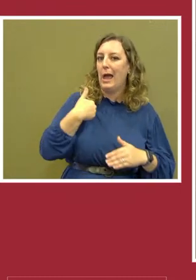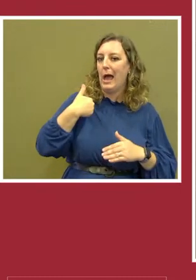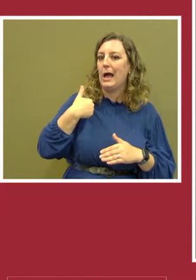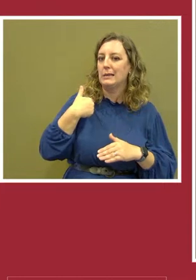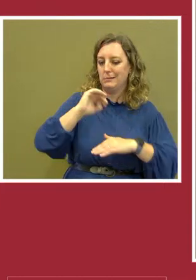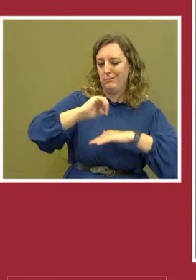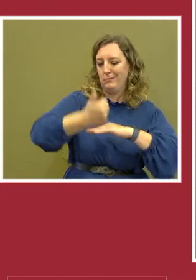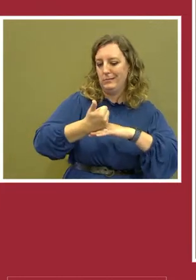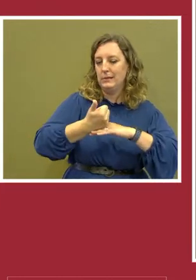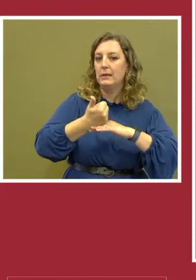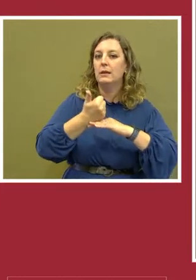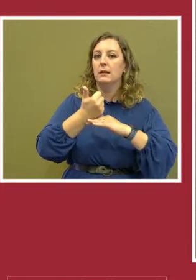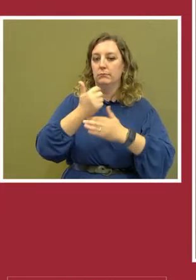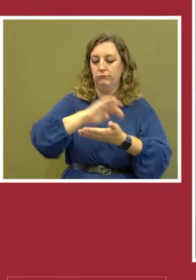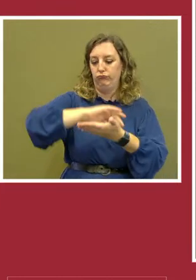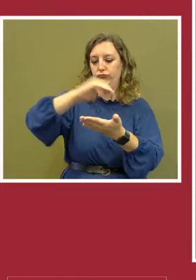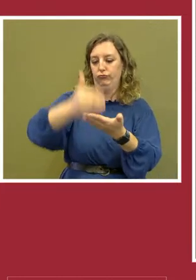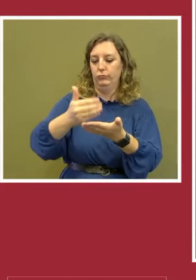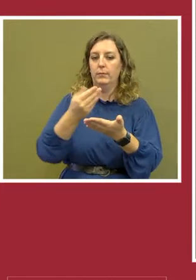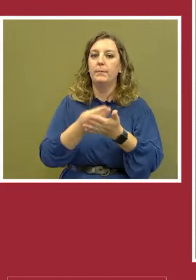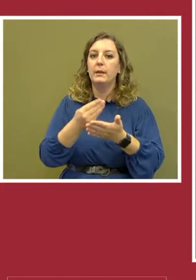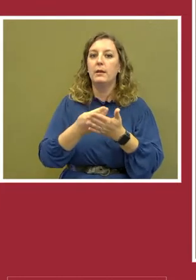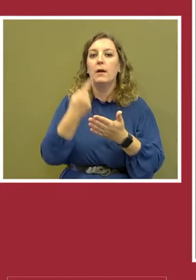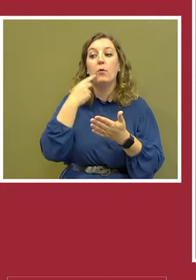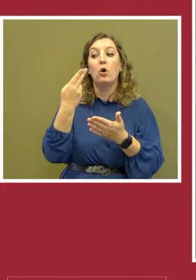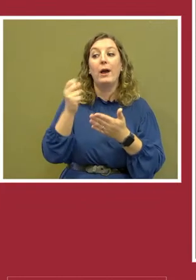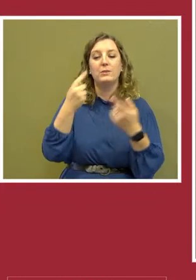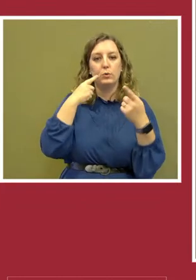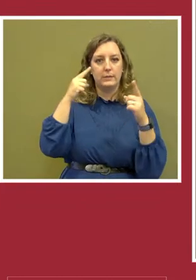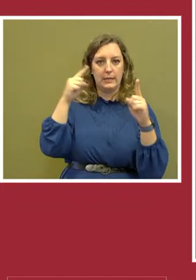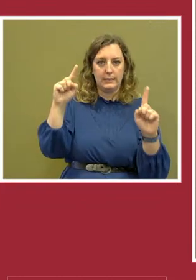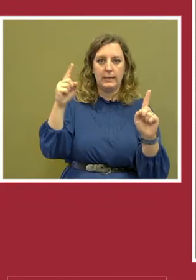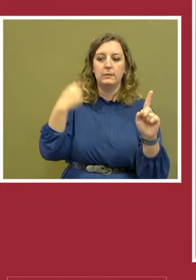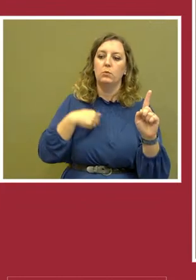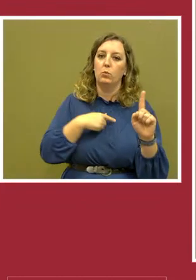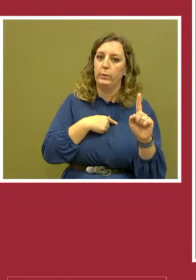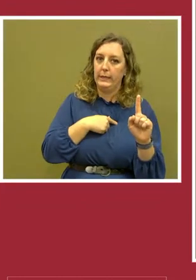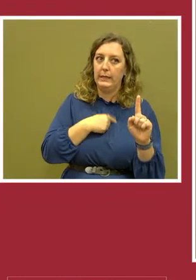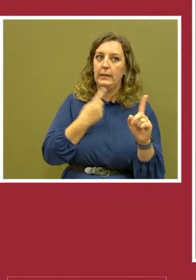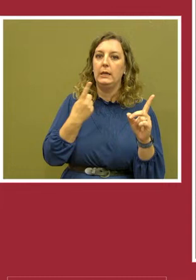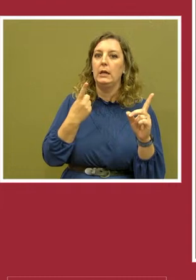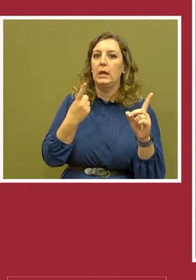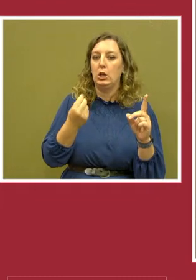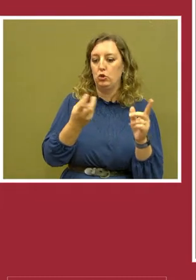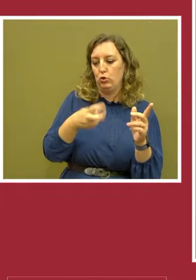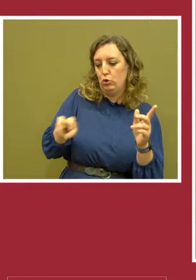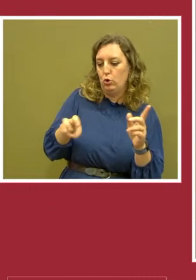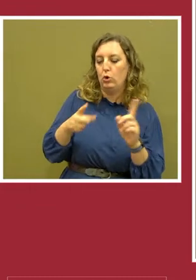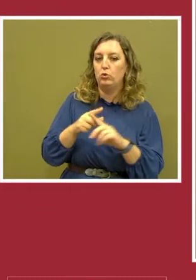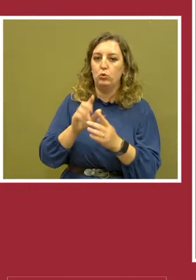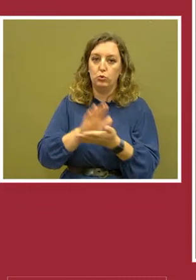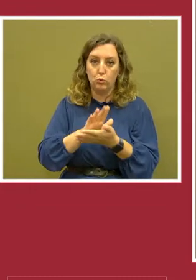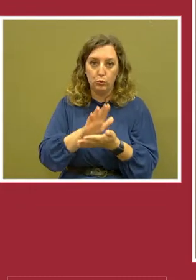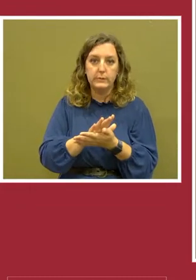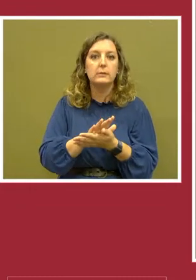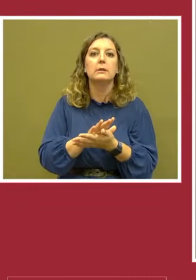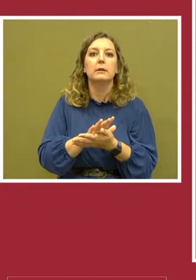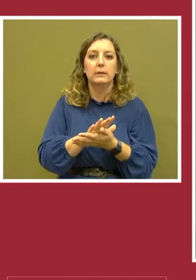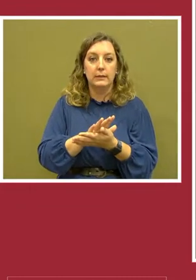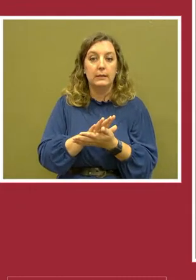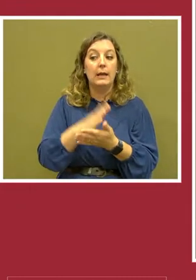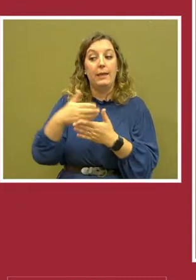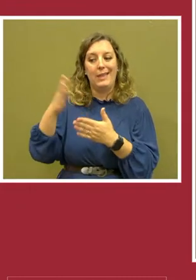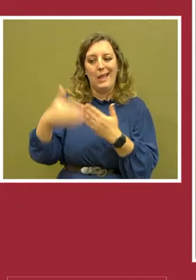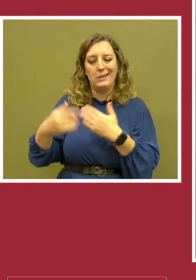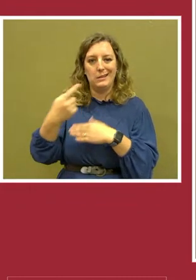a large sum for high school success that we do divert to schools. At